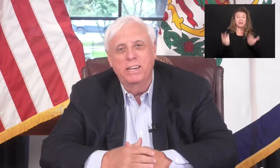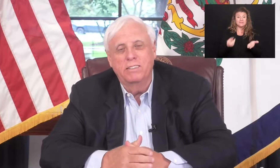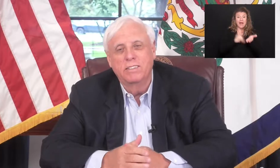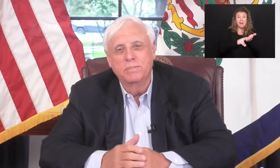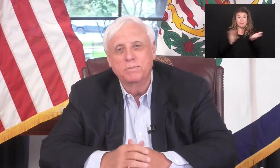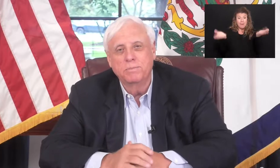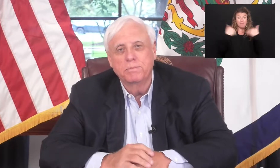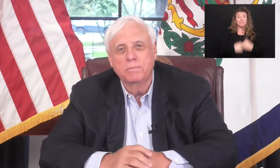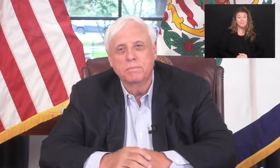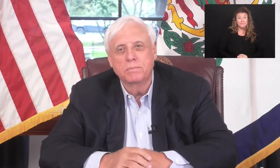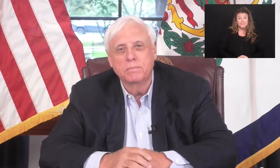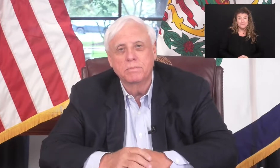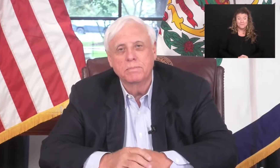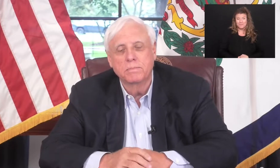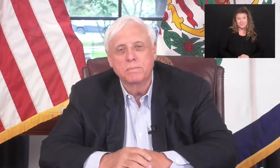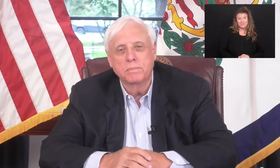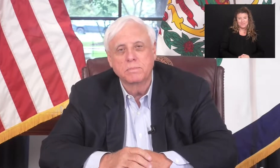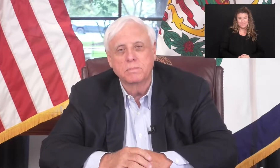on down.